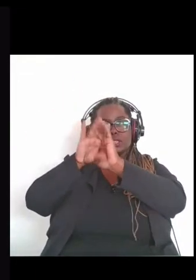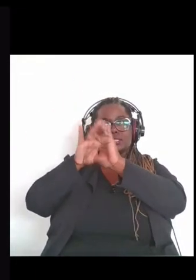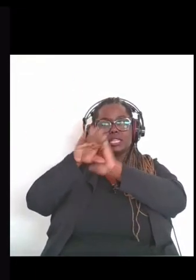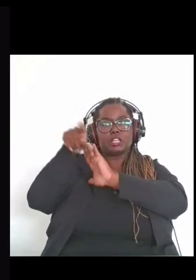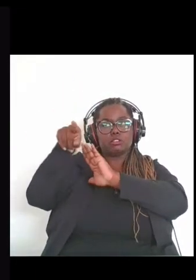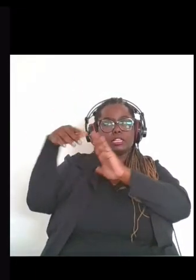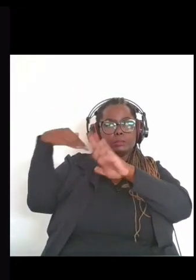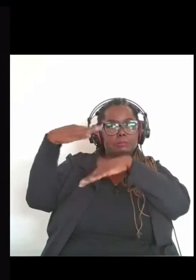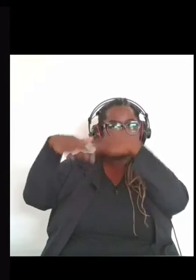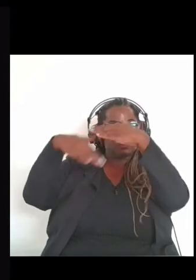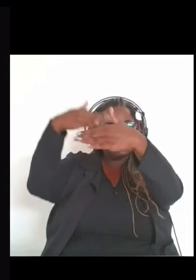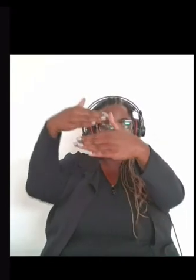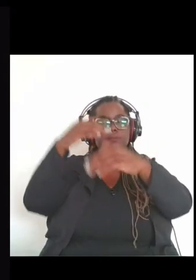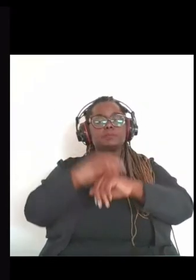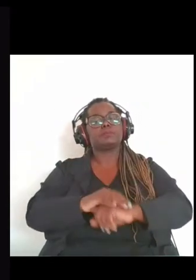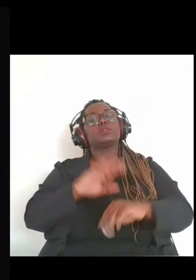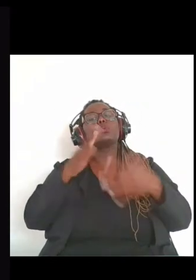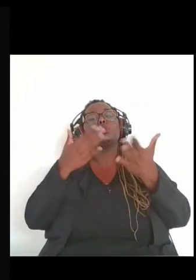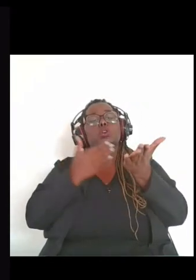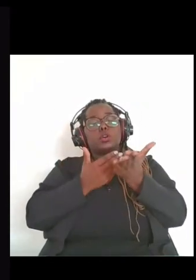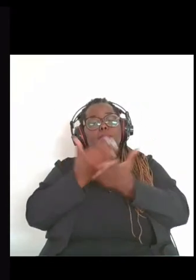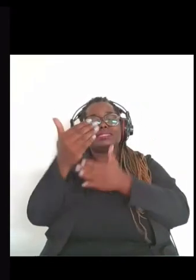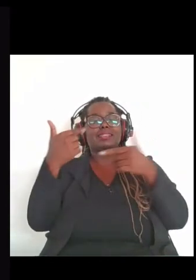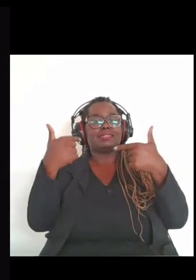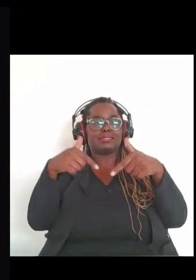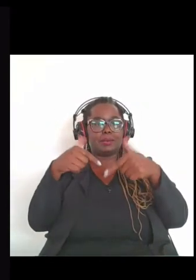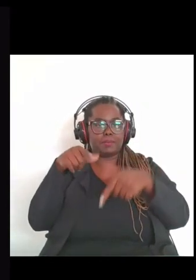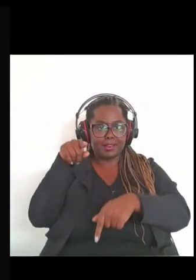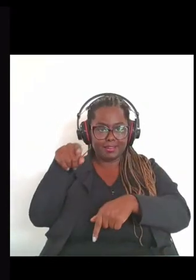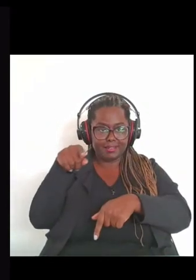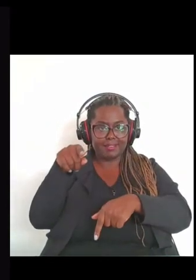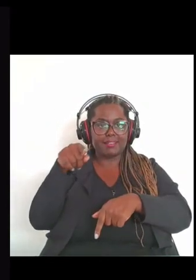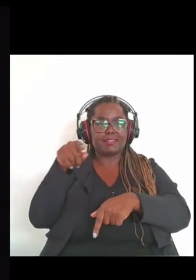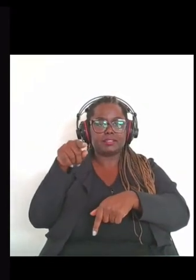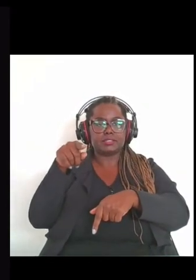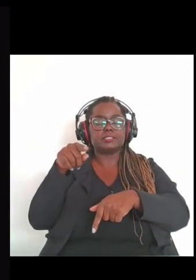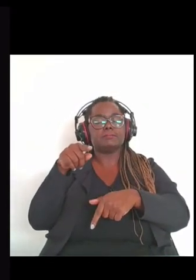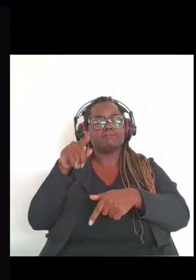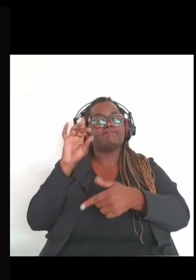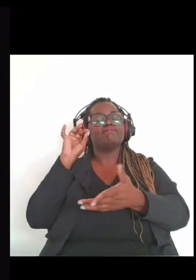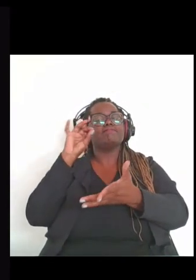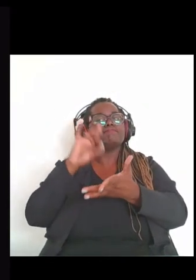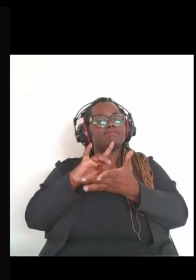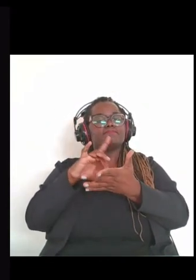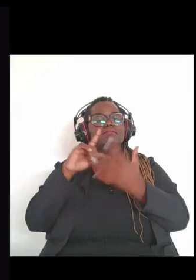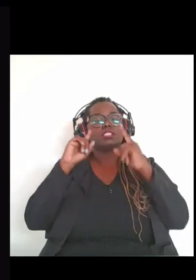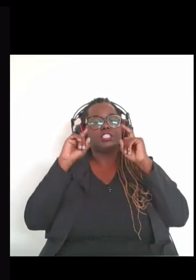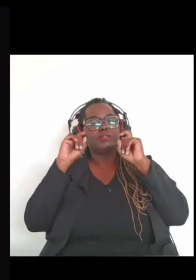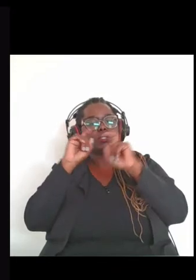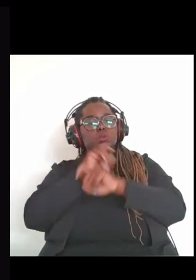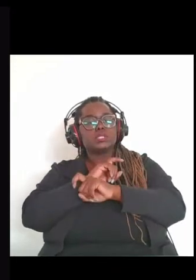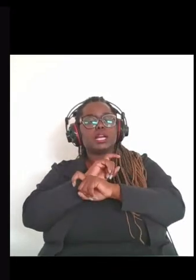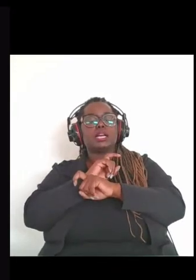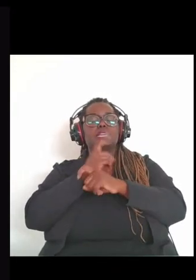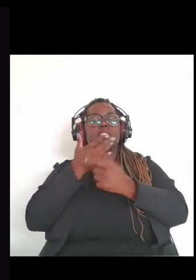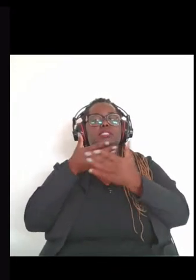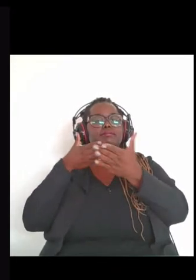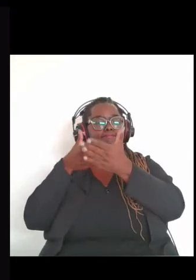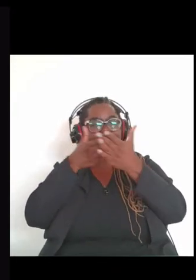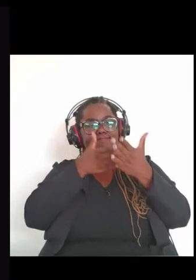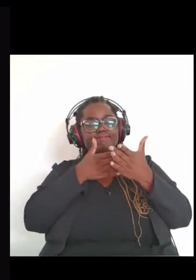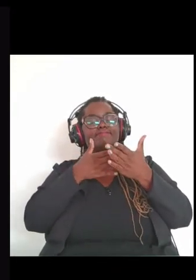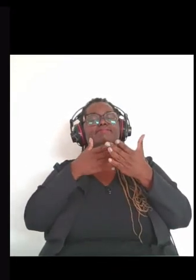um the difficulties in which we as as activists in in Africa in particular we found ourselves at a